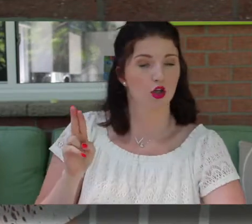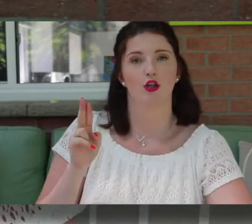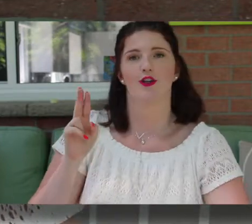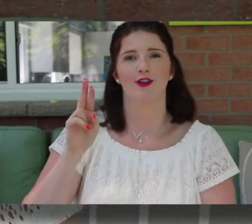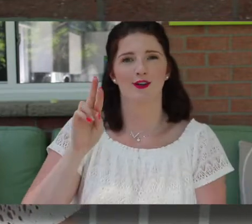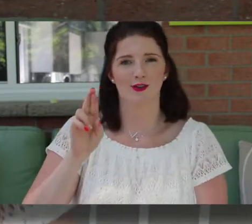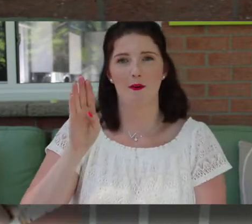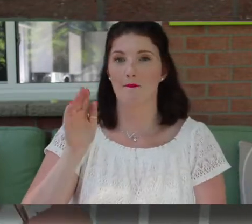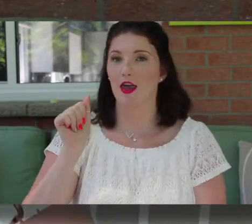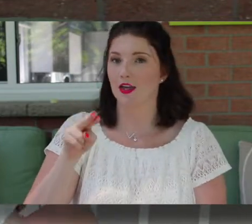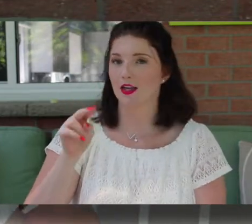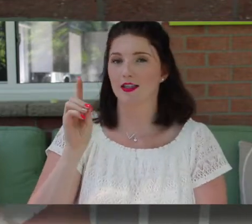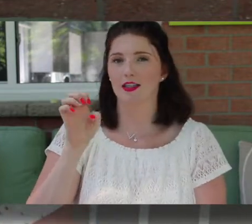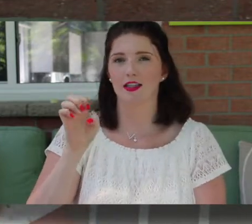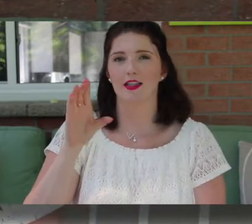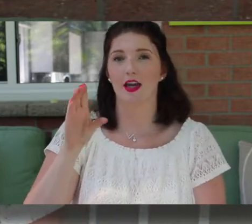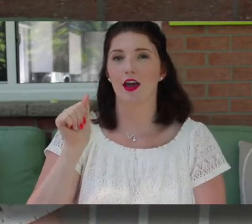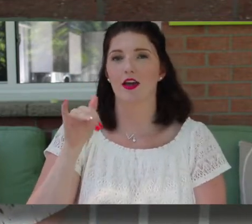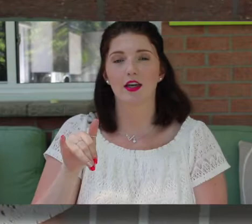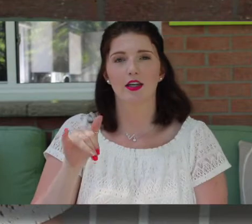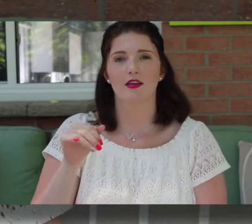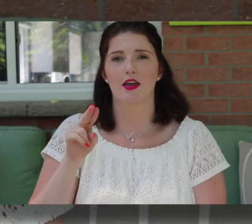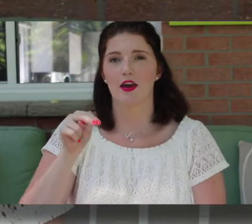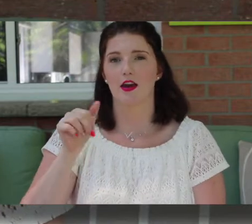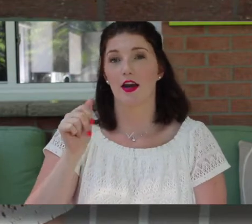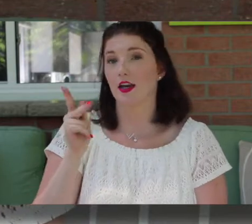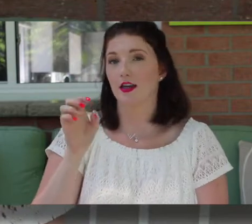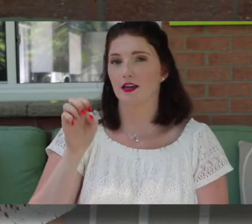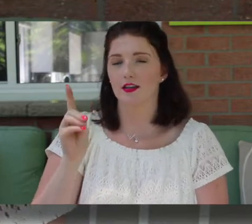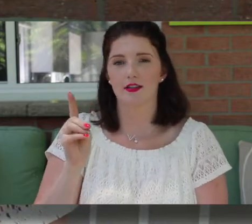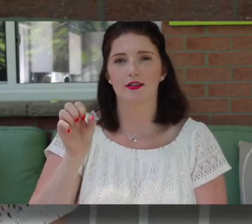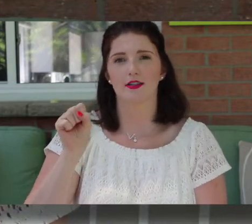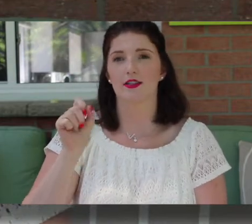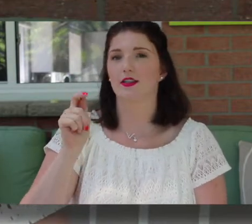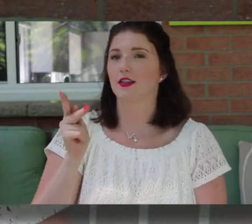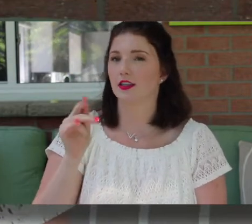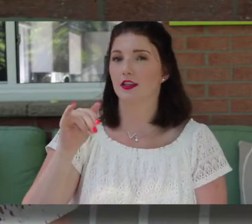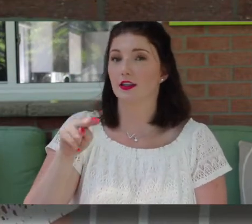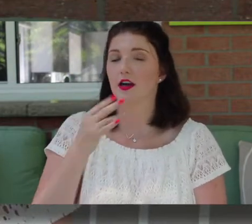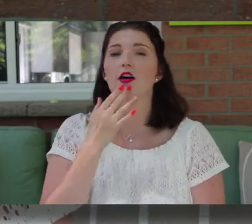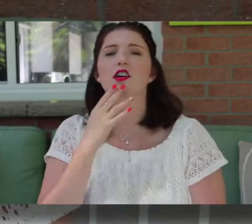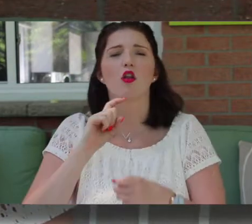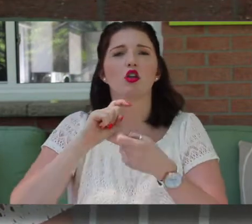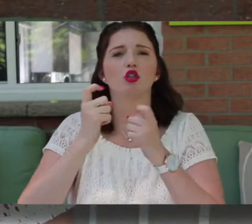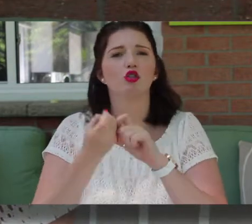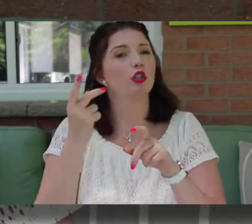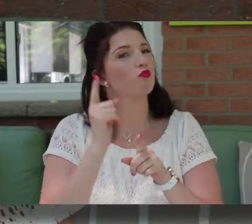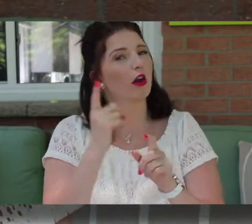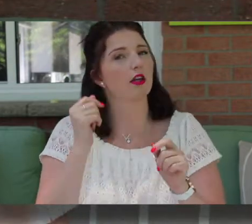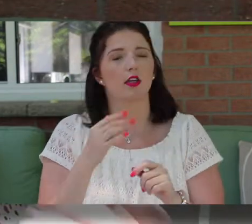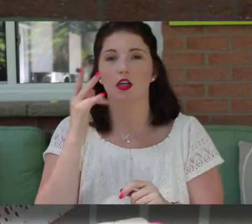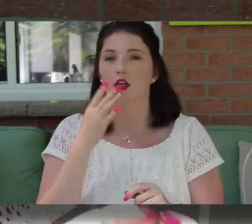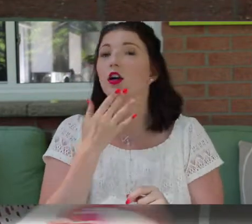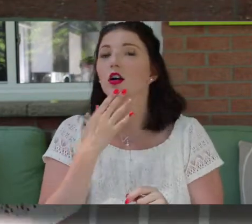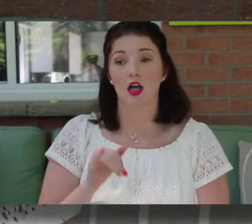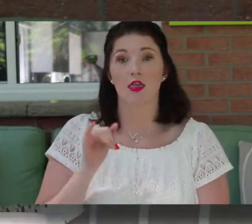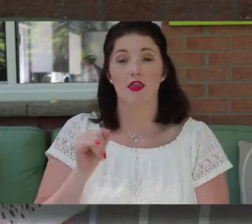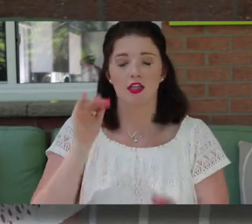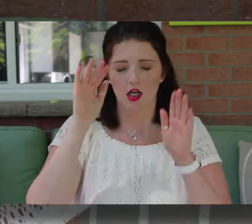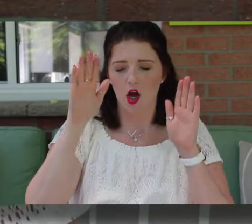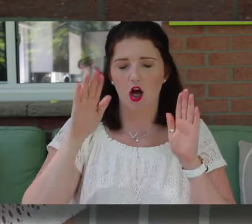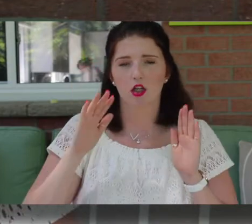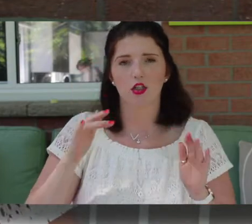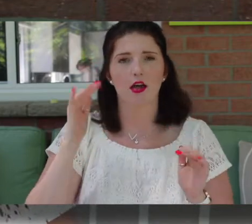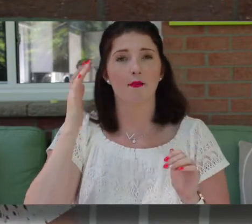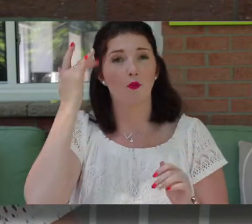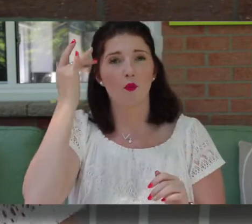I have the Urban Decay Naked Skin, the color correcting fluid in pink. This is super awesome for me just when I wake up and I'm kind of like,